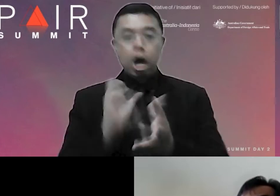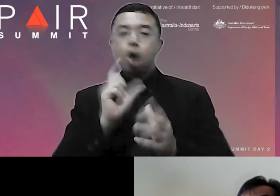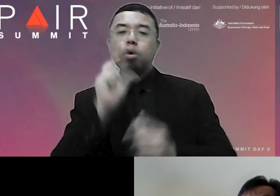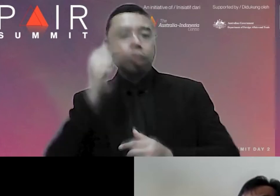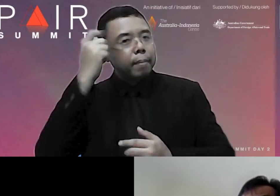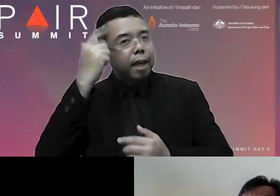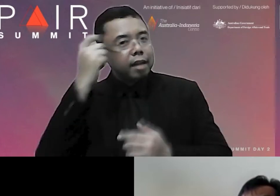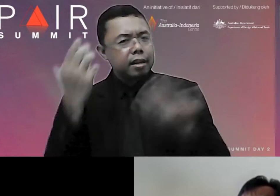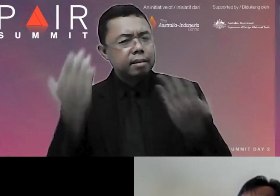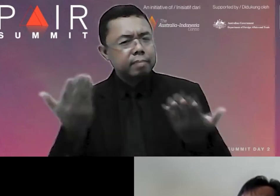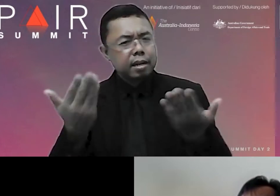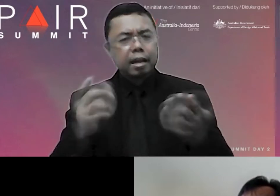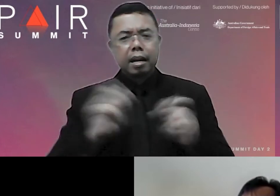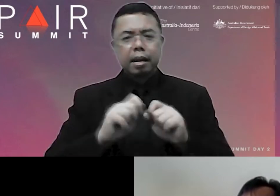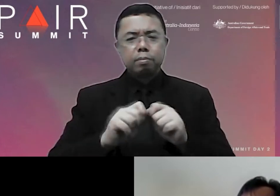this situation bring